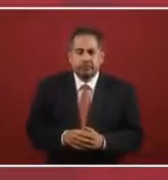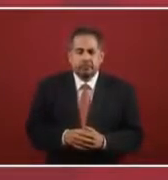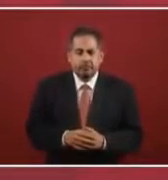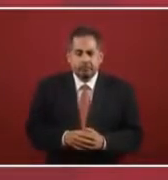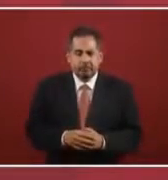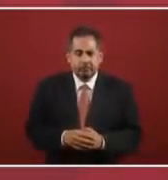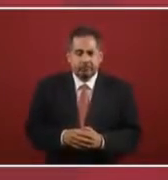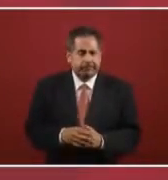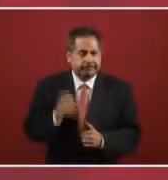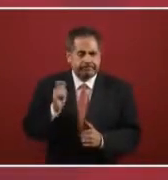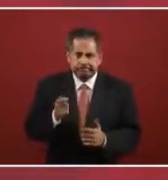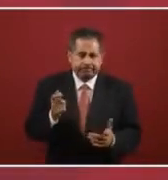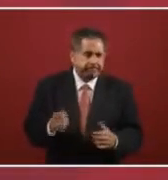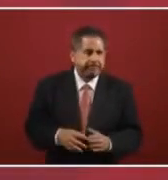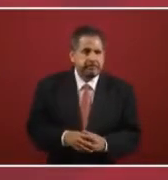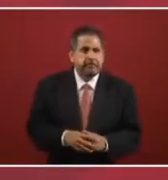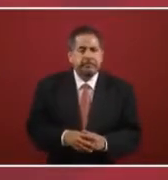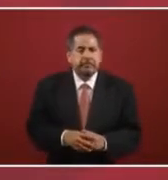se